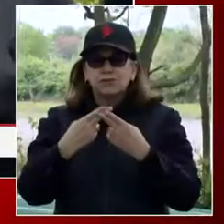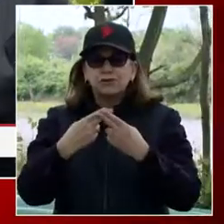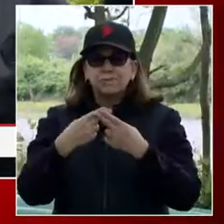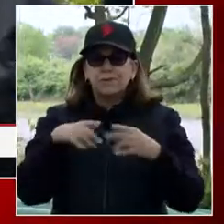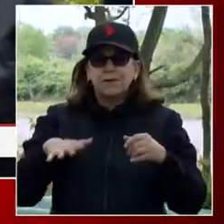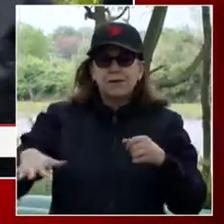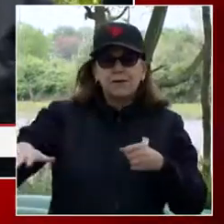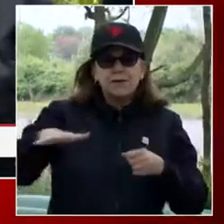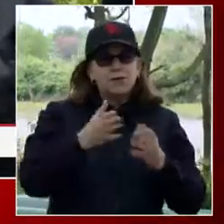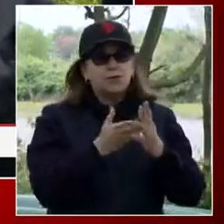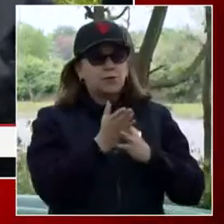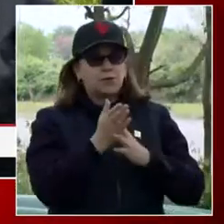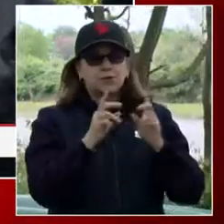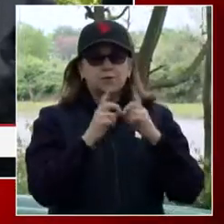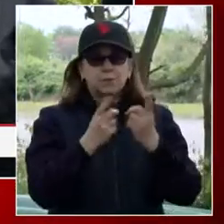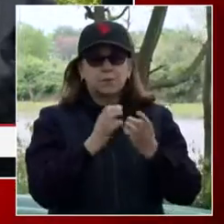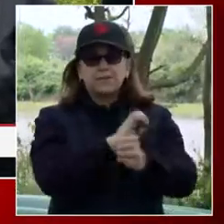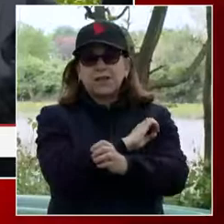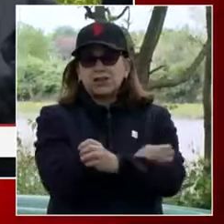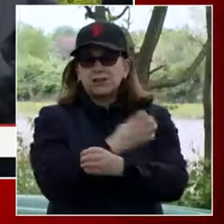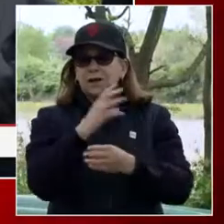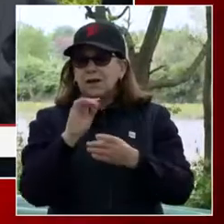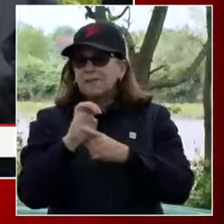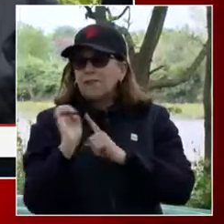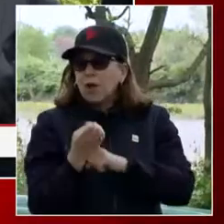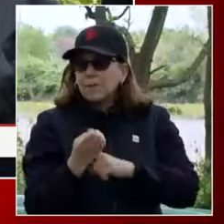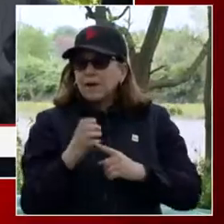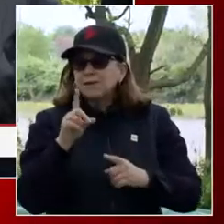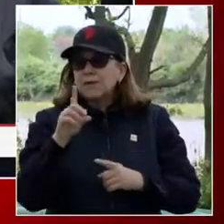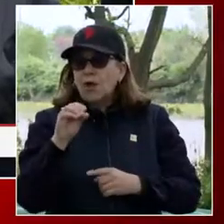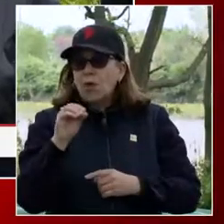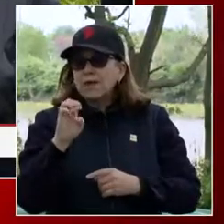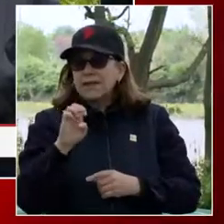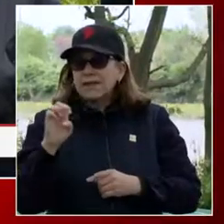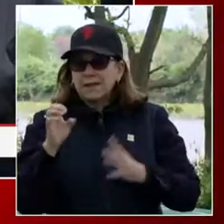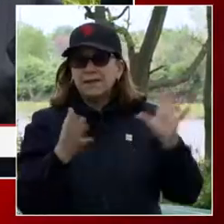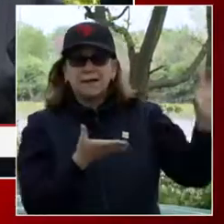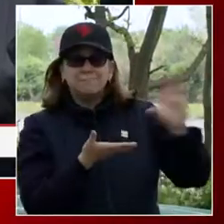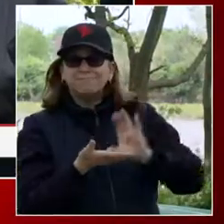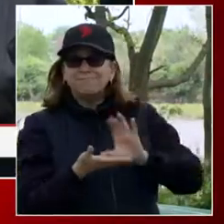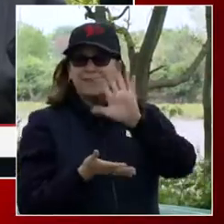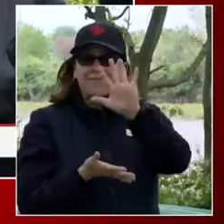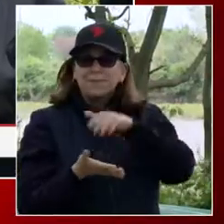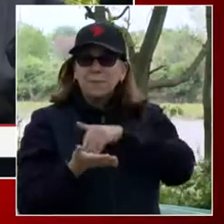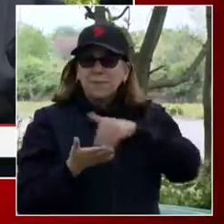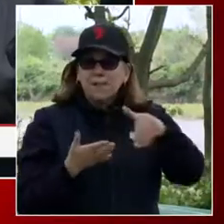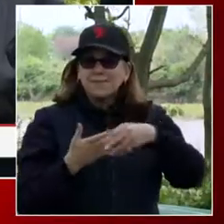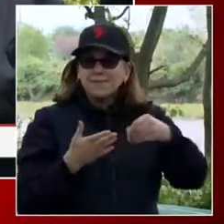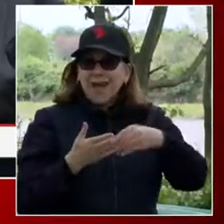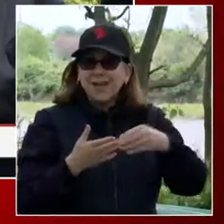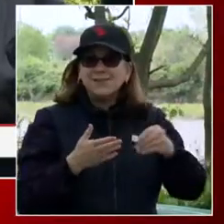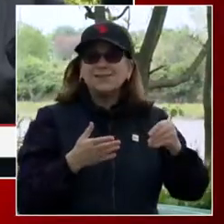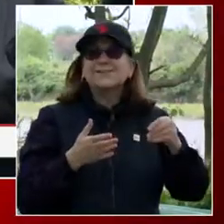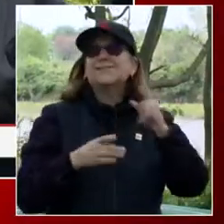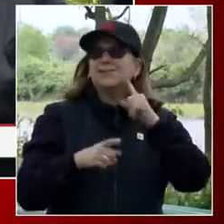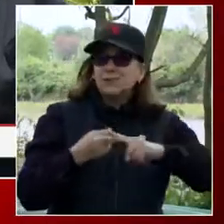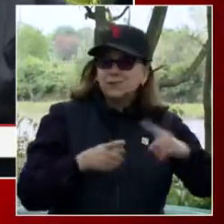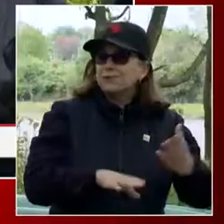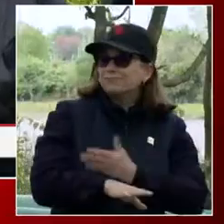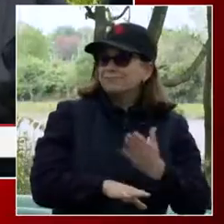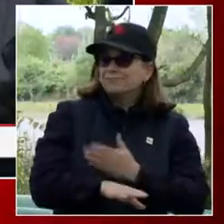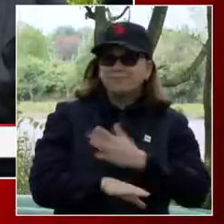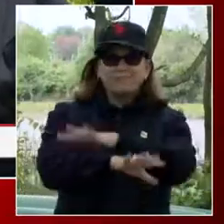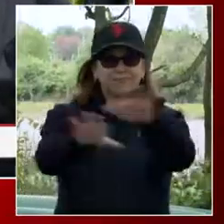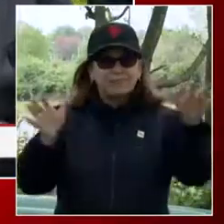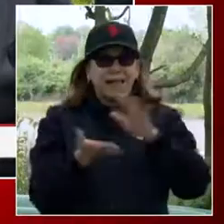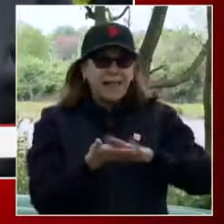DC Council for almost $5 million to provide improvement. So we just all want to say thank you. Ladies